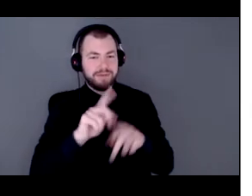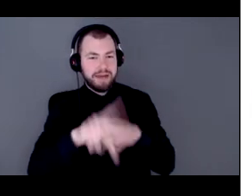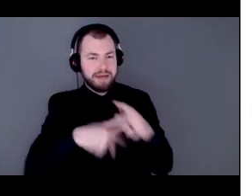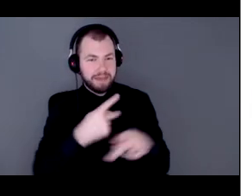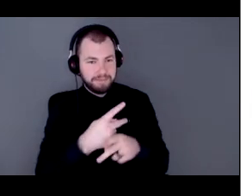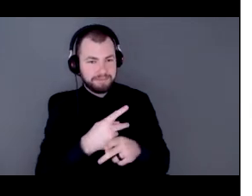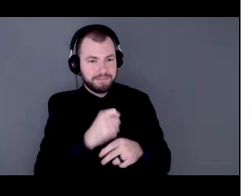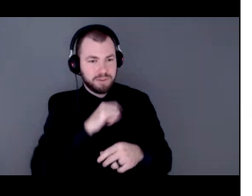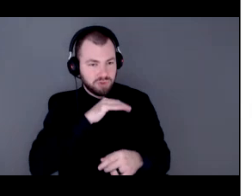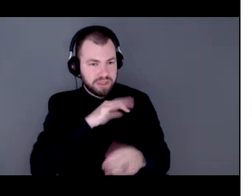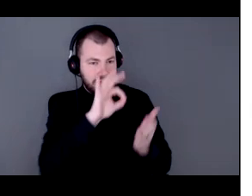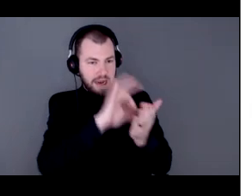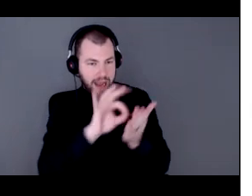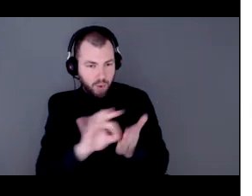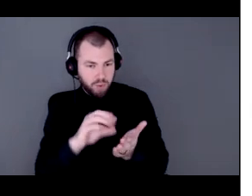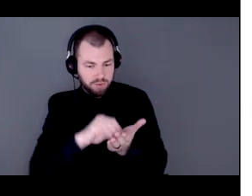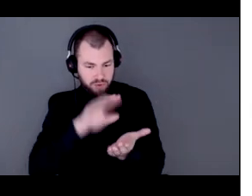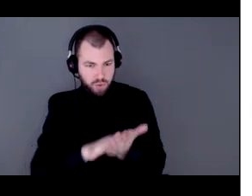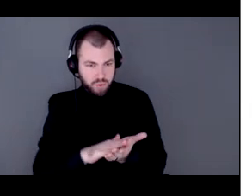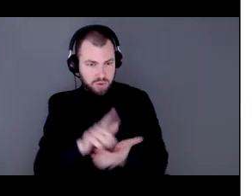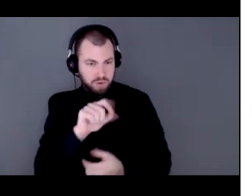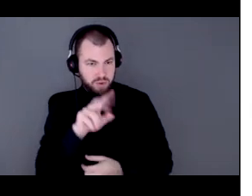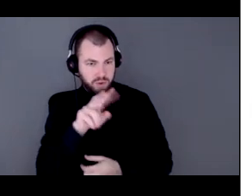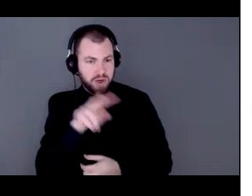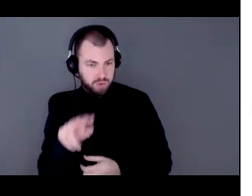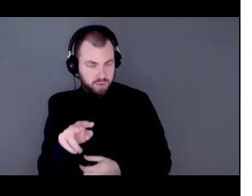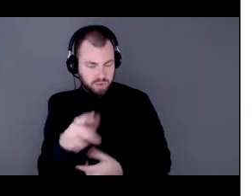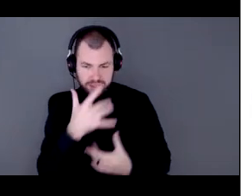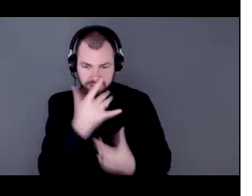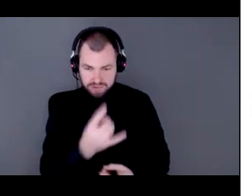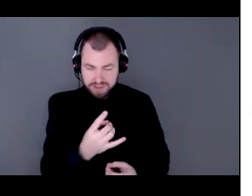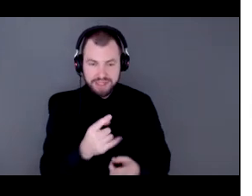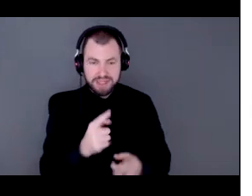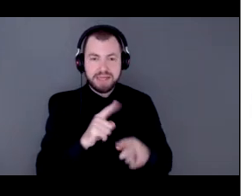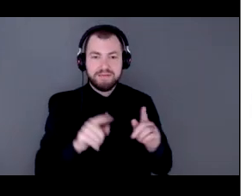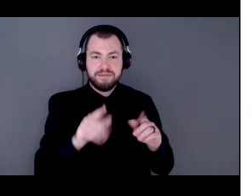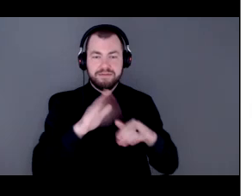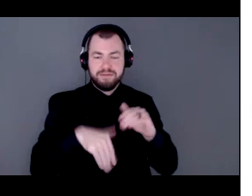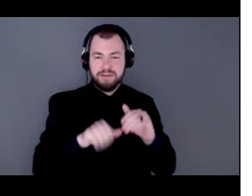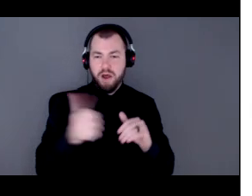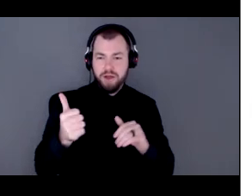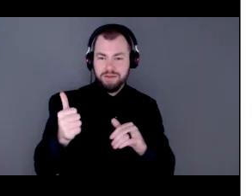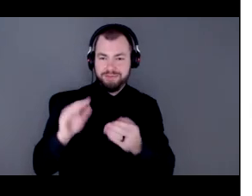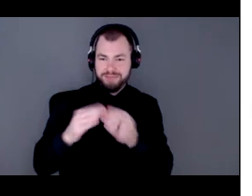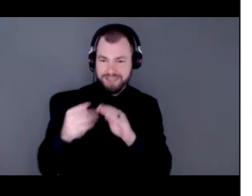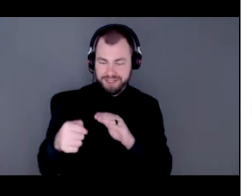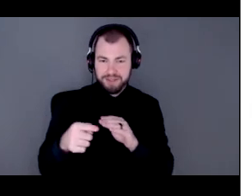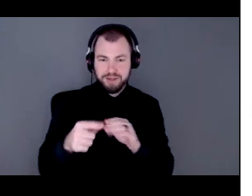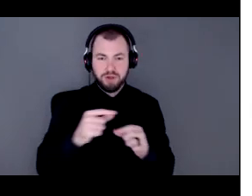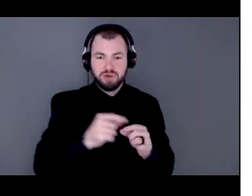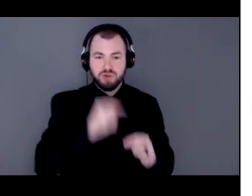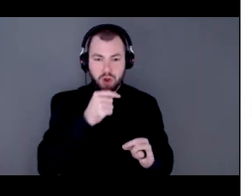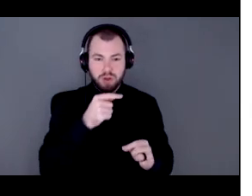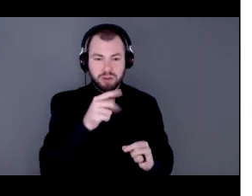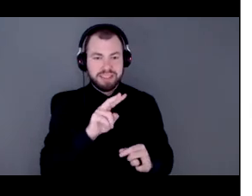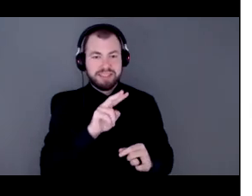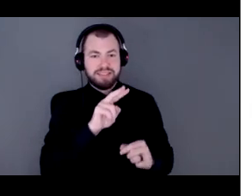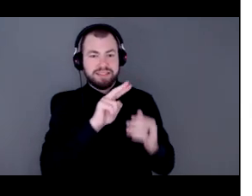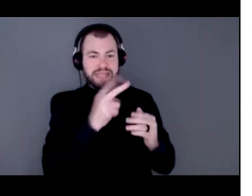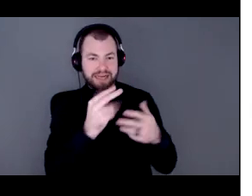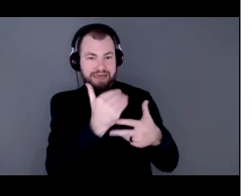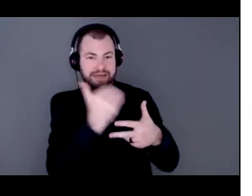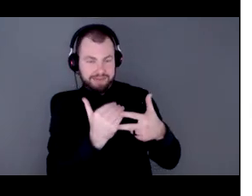in 2022. It's really interesting, very different than any other municipality. Straws came in second to cigarette butts. And so